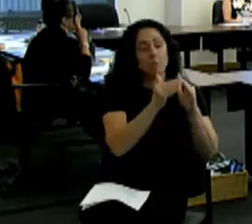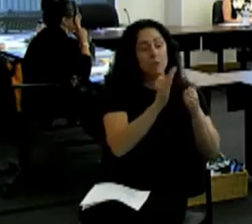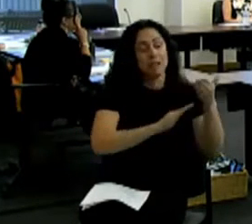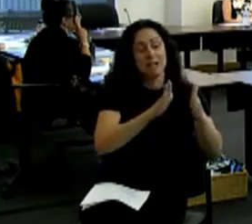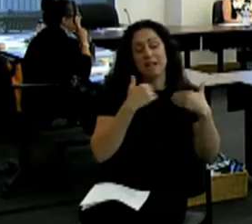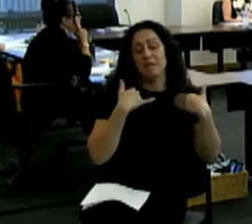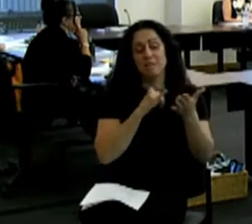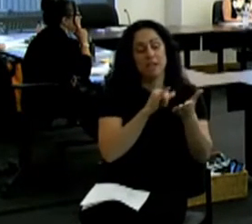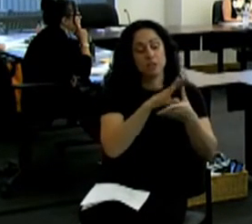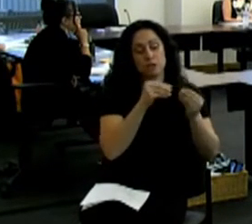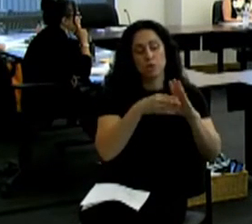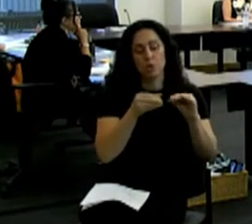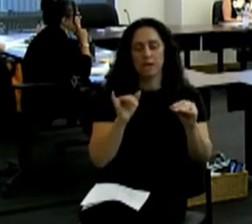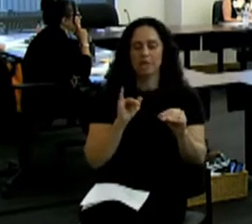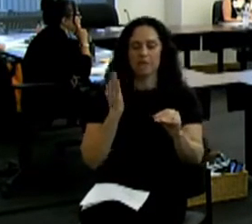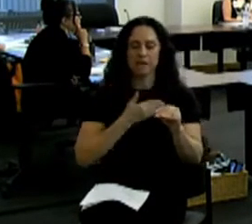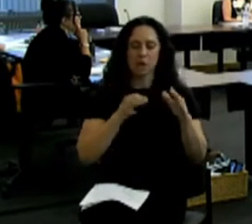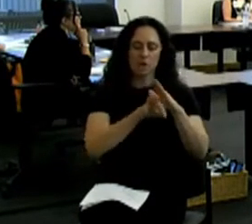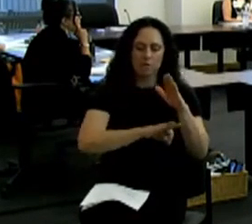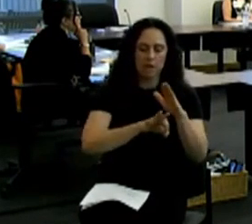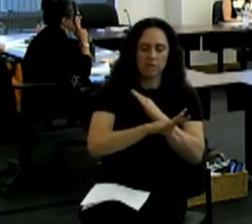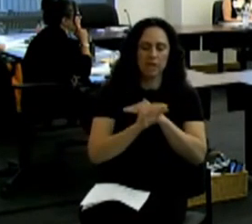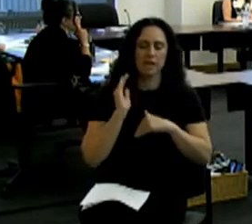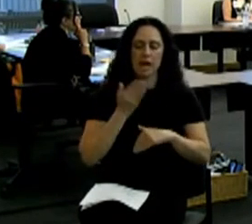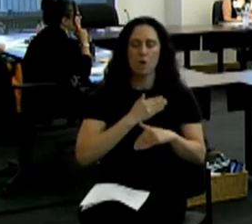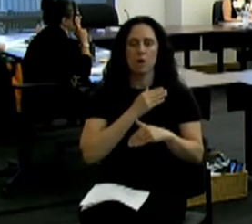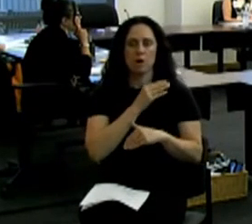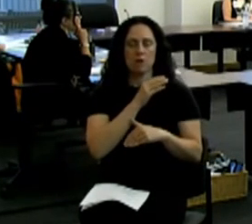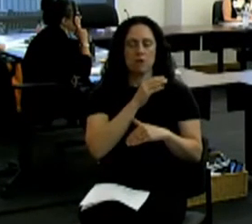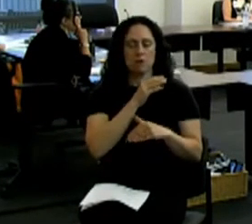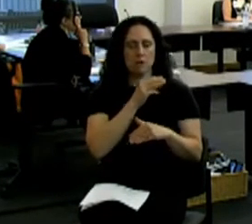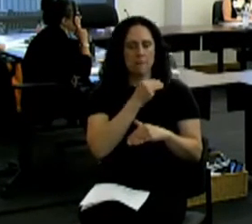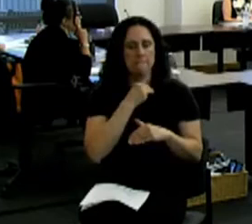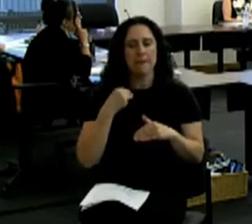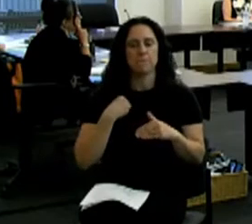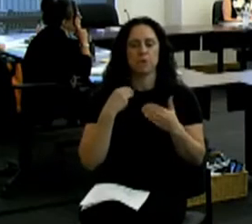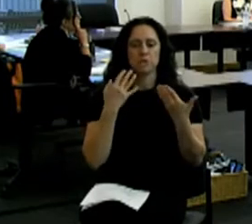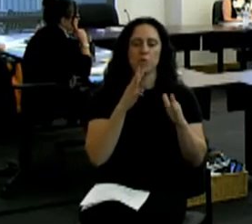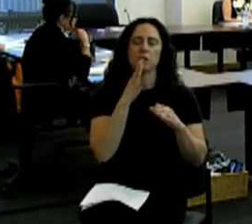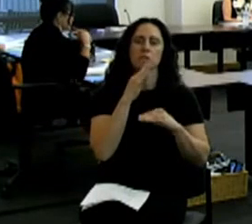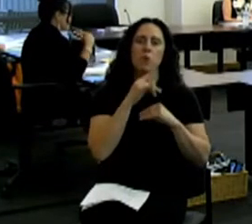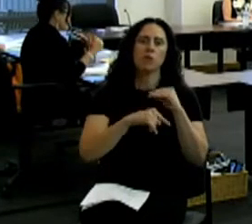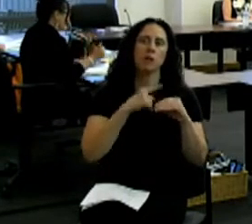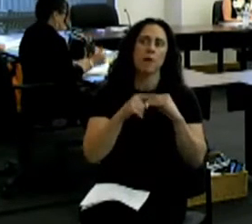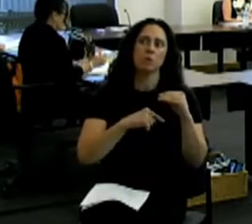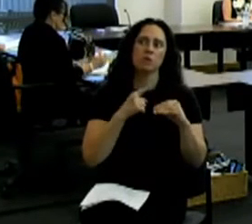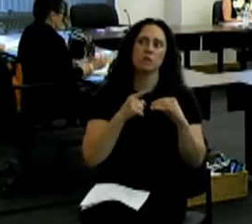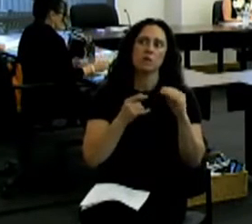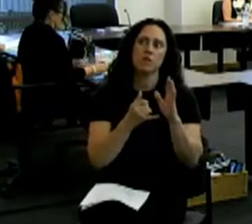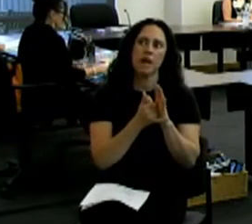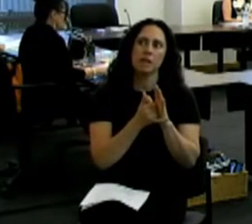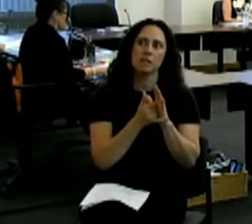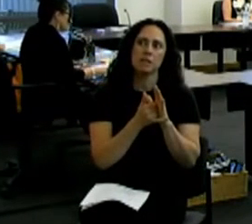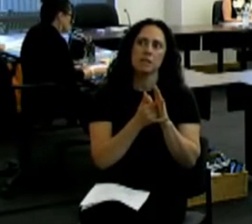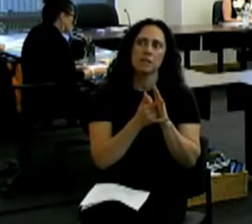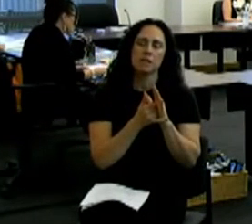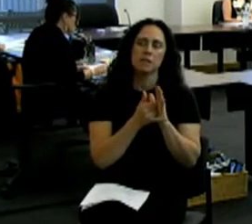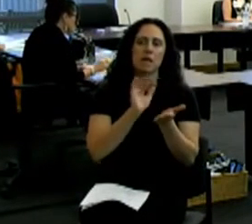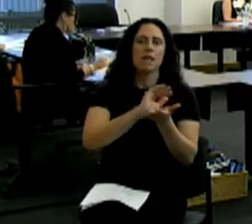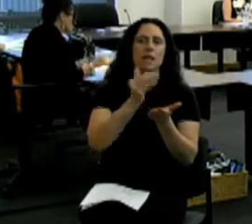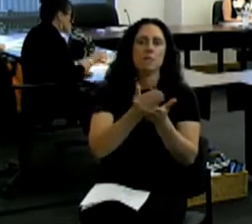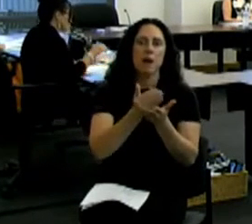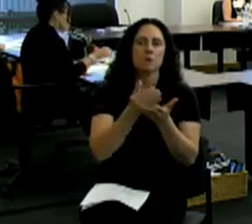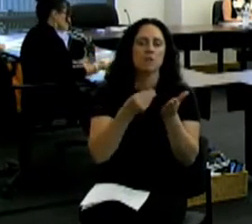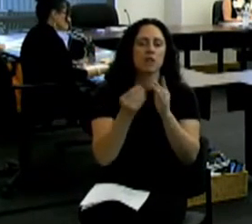like our foundation and our cabinet members have already spoken about, is that the amount